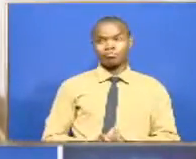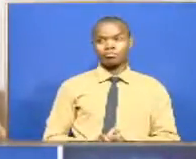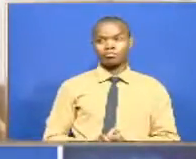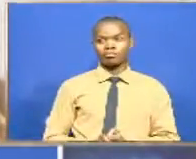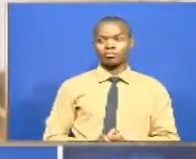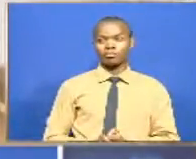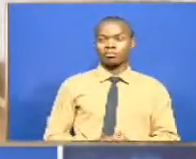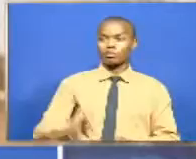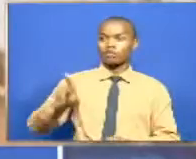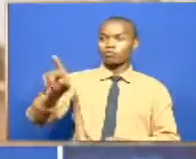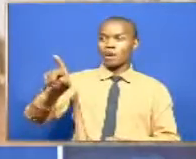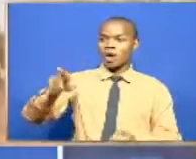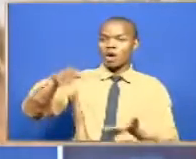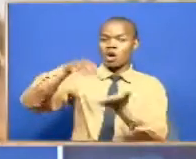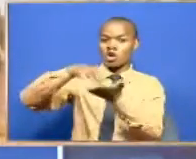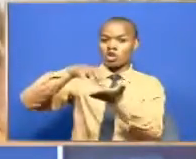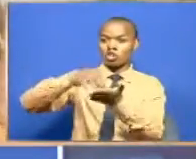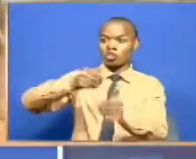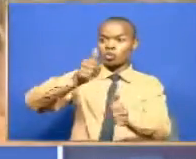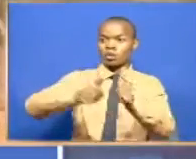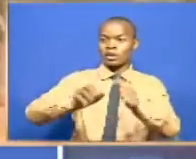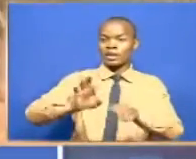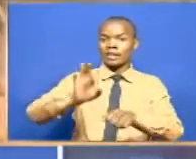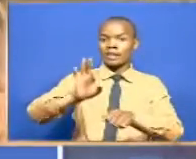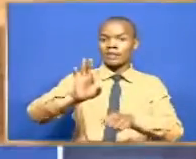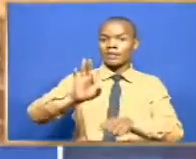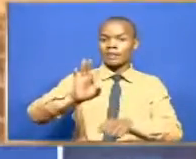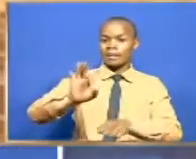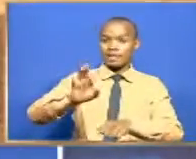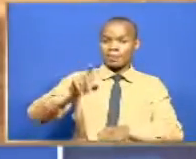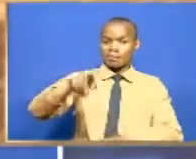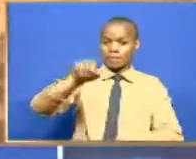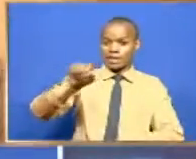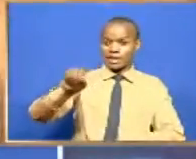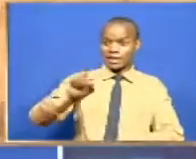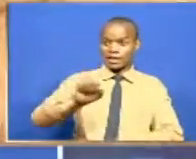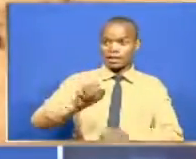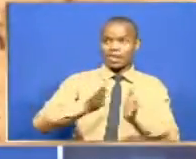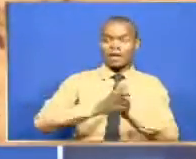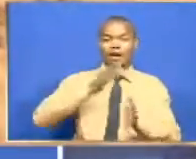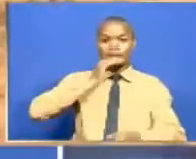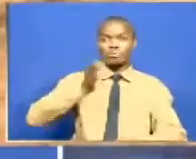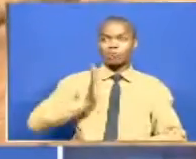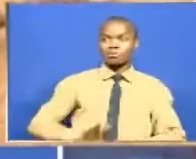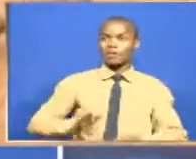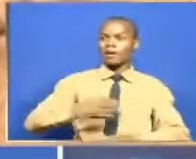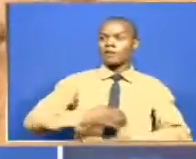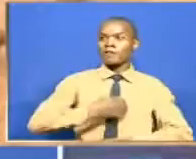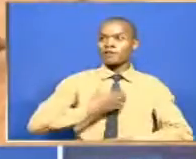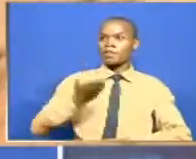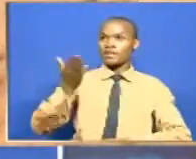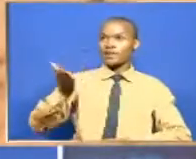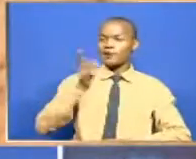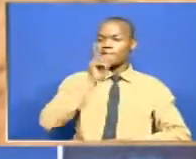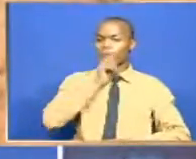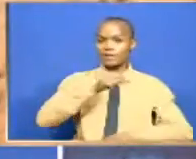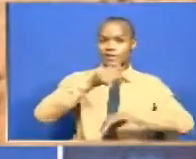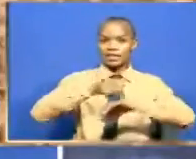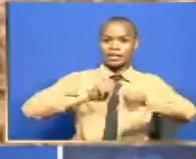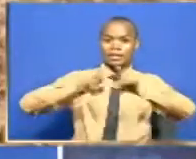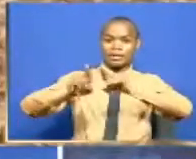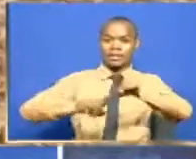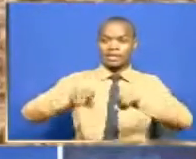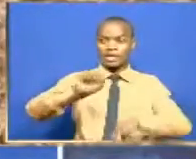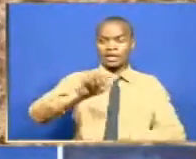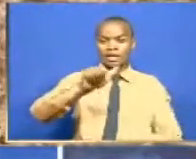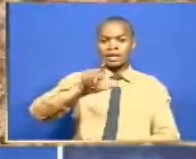These were the scenes that greeted three principal secretaries and the government spokesperson Cyrus Oguna when they toured Salabani